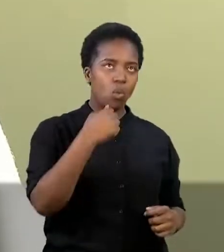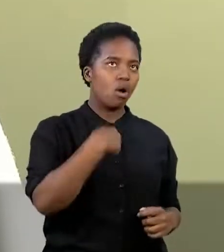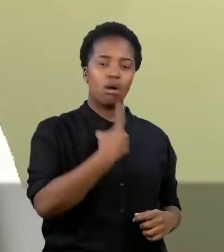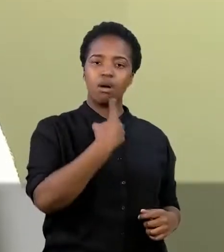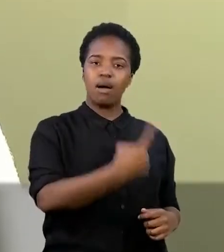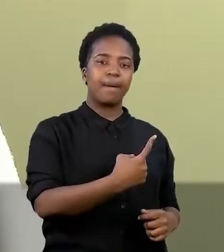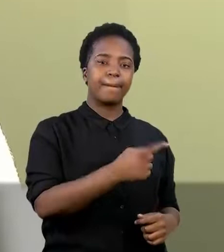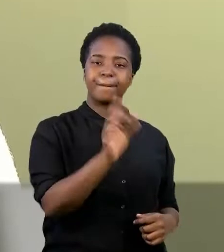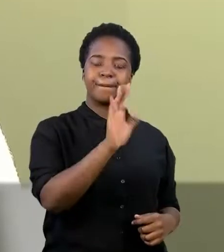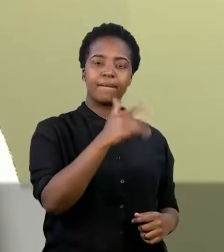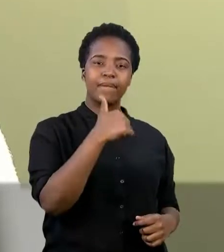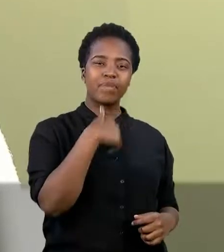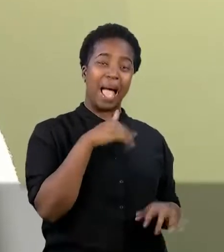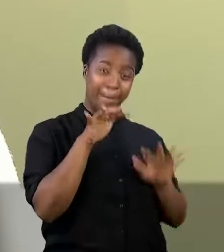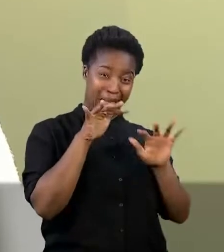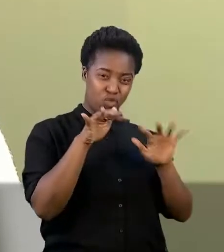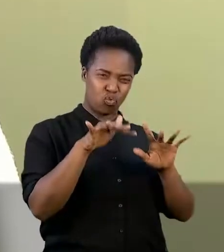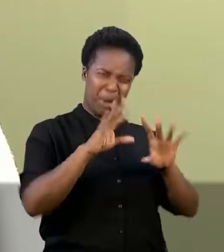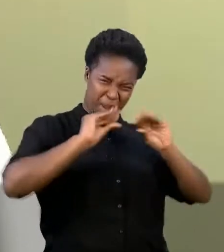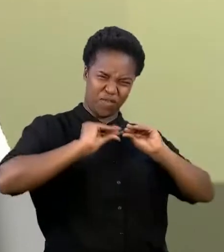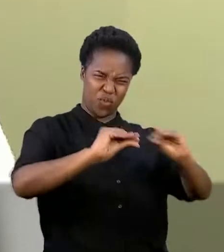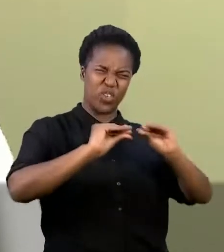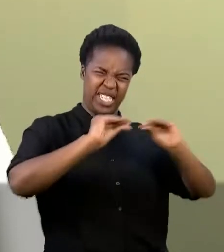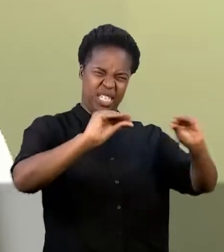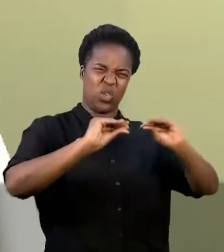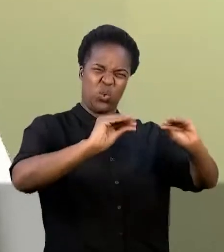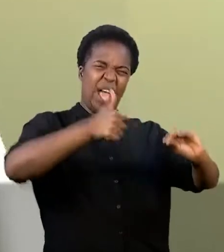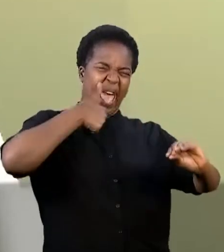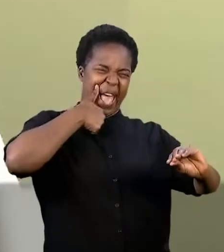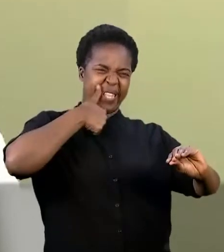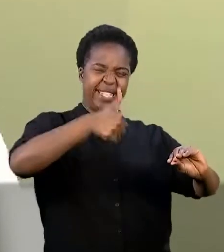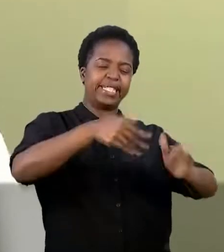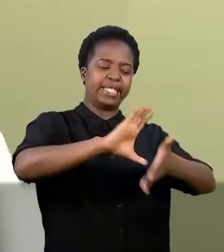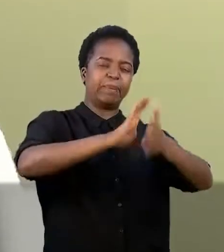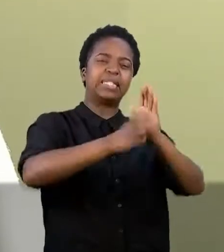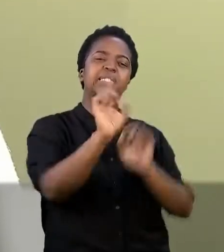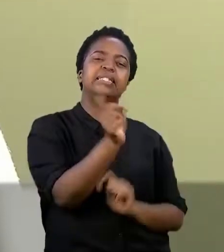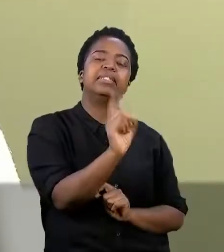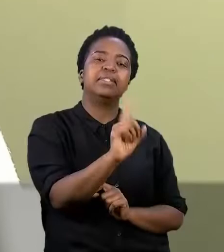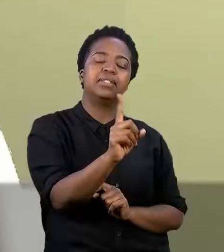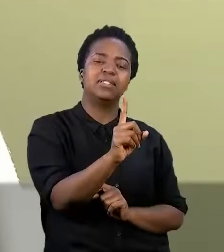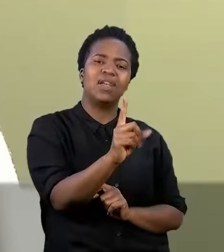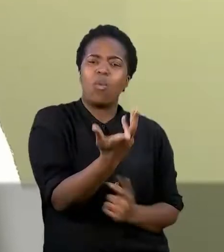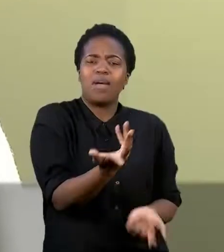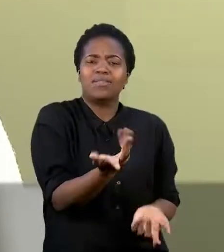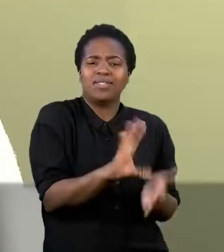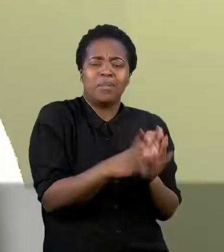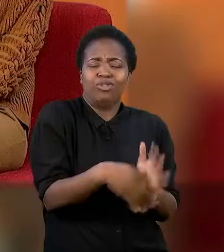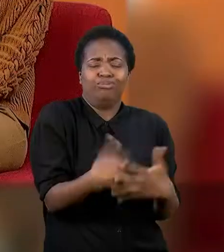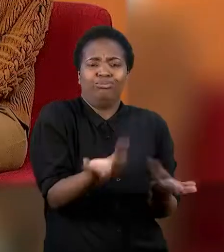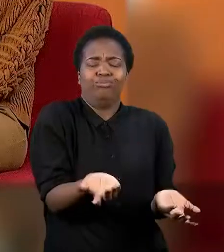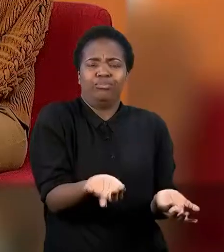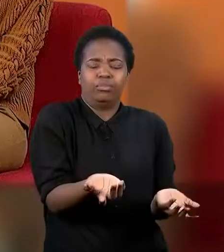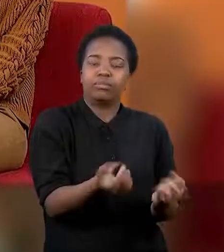buang gore batho ba ka thutwa fela ka disability gore motho a tsebe gore this thing a gona